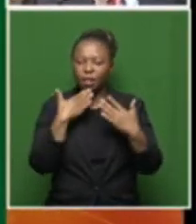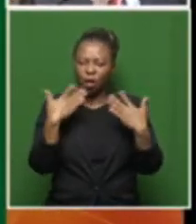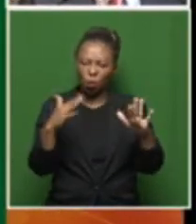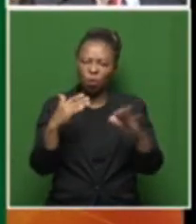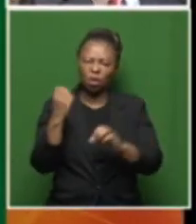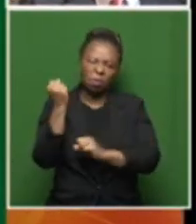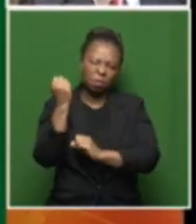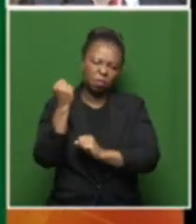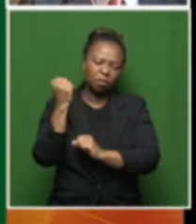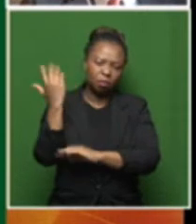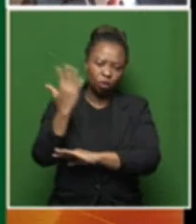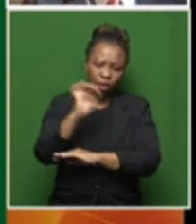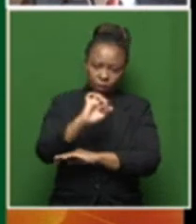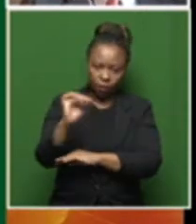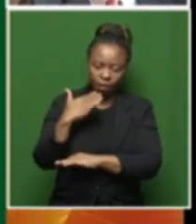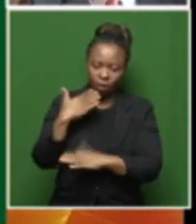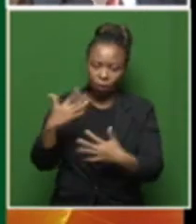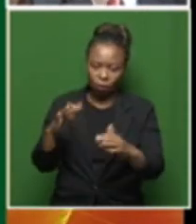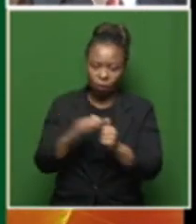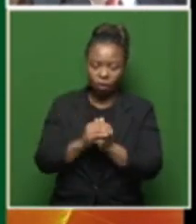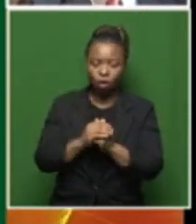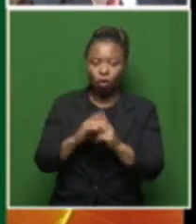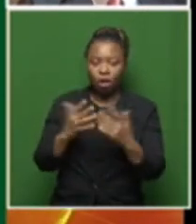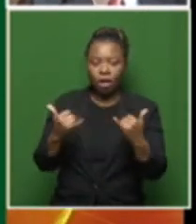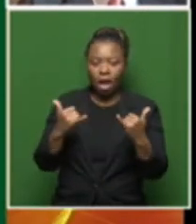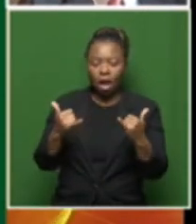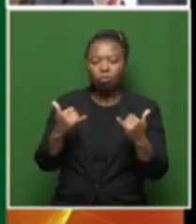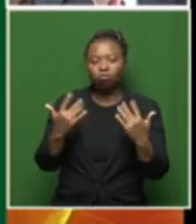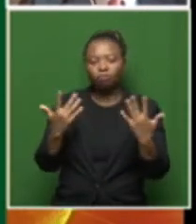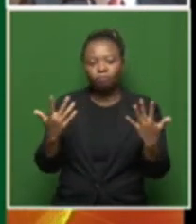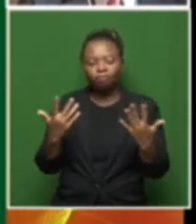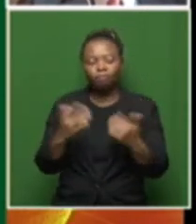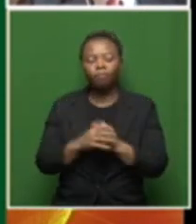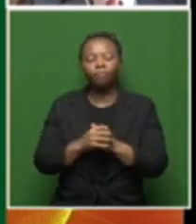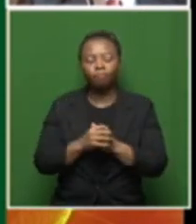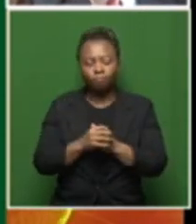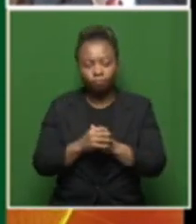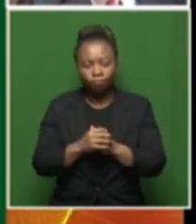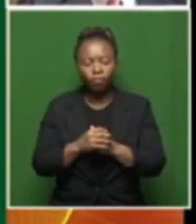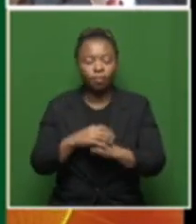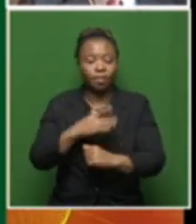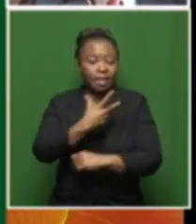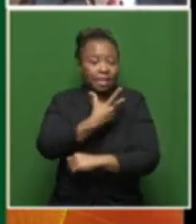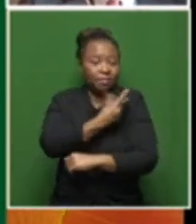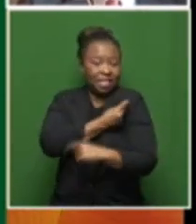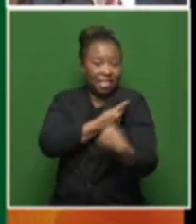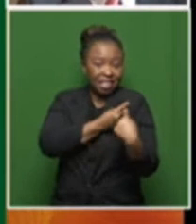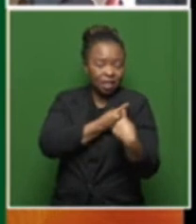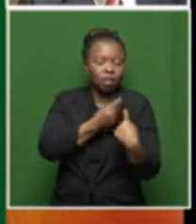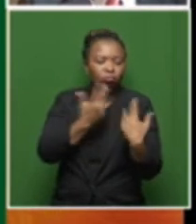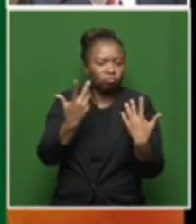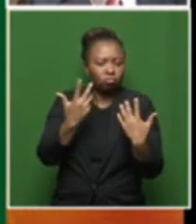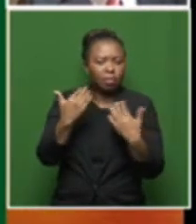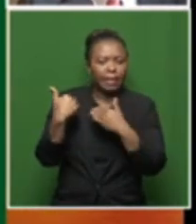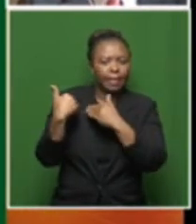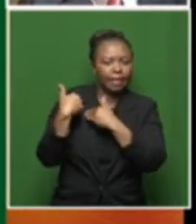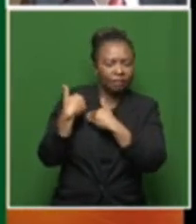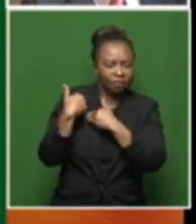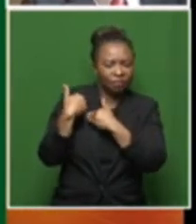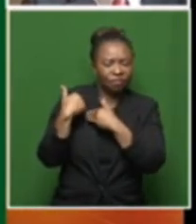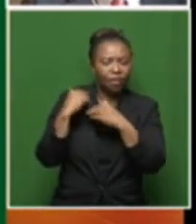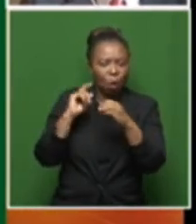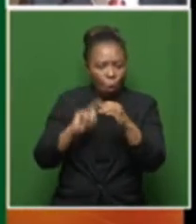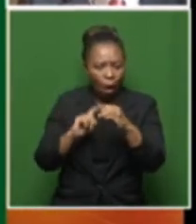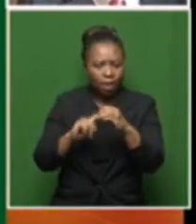I think the important starting point is that you've just heard that we have that vaccines are safe, reliable, and effective, and